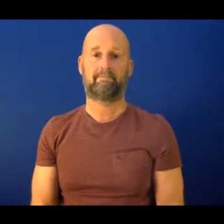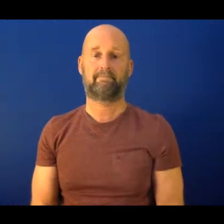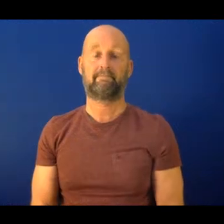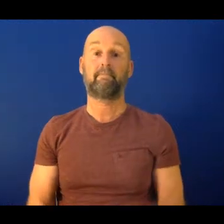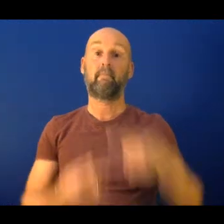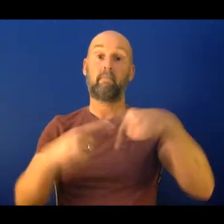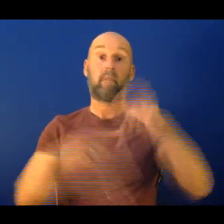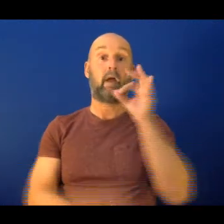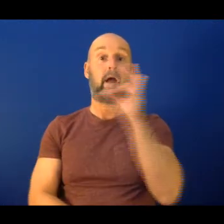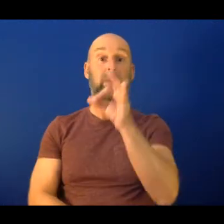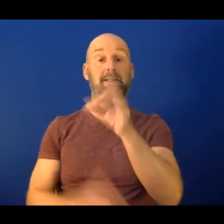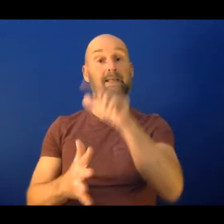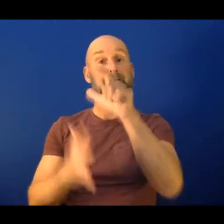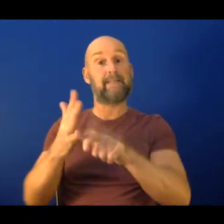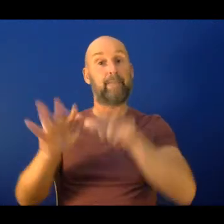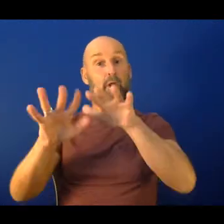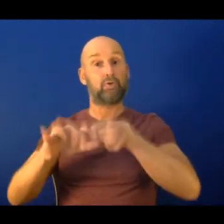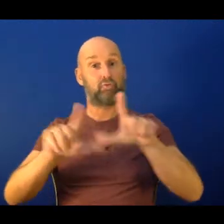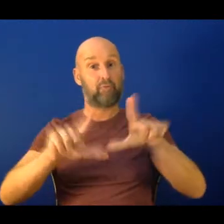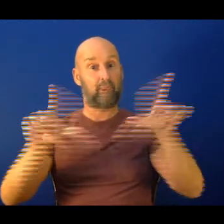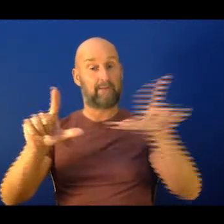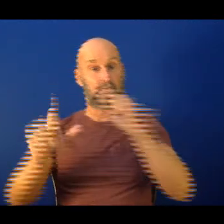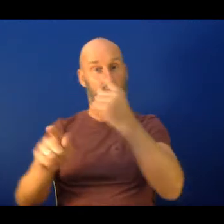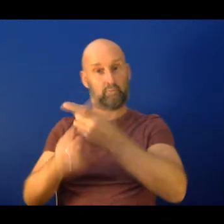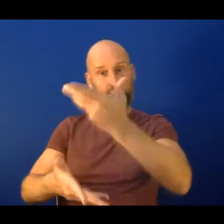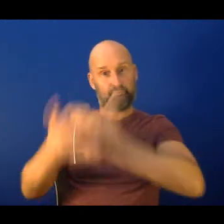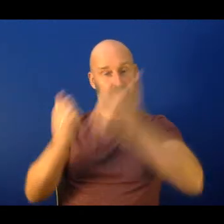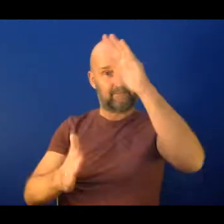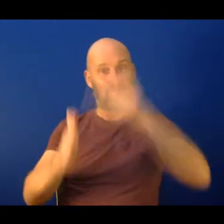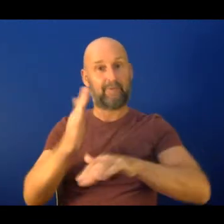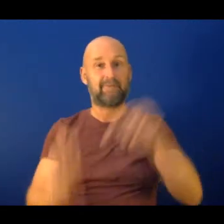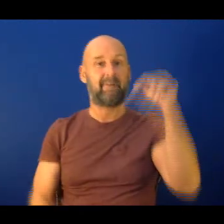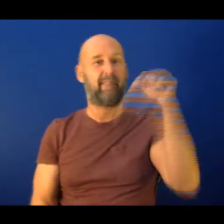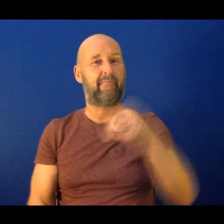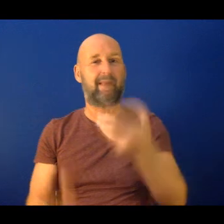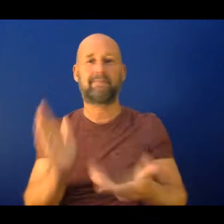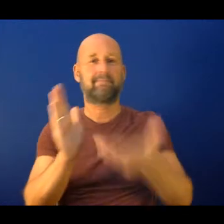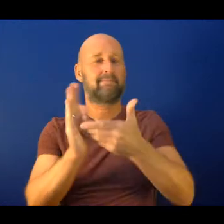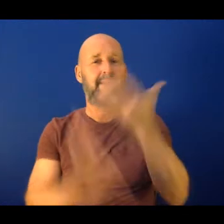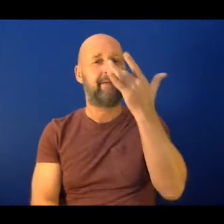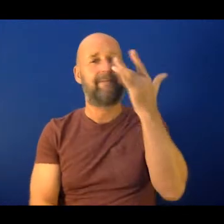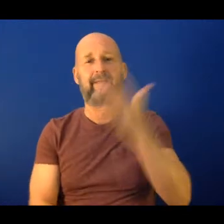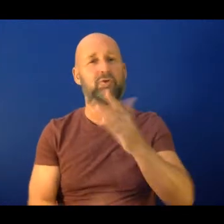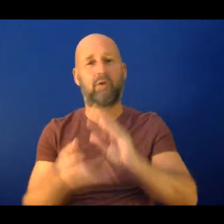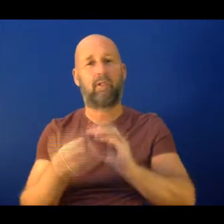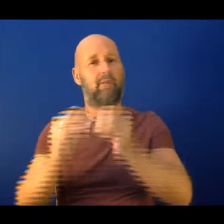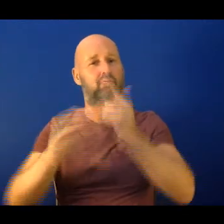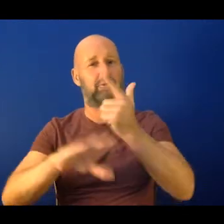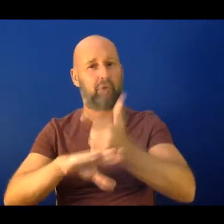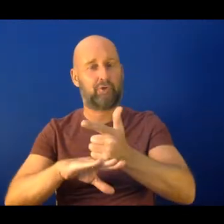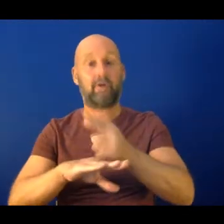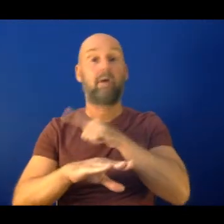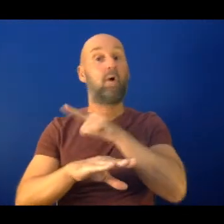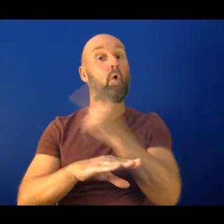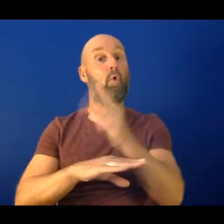We asked disabled screenwriters to talk about their experiences. This is an entirely fictional reconstruction, voiced and